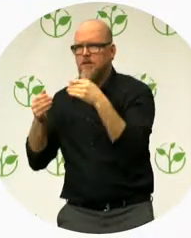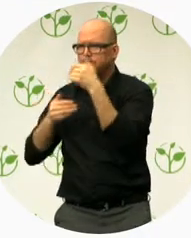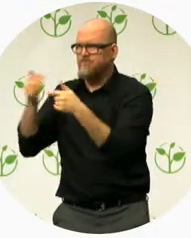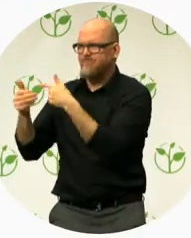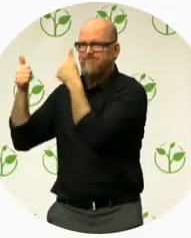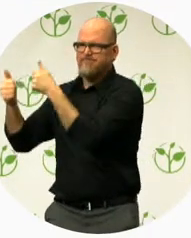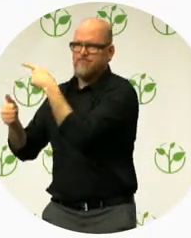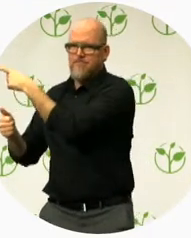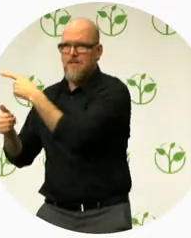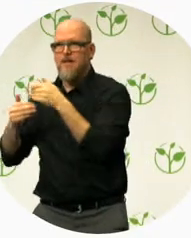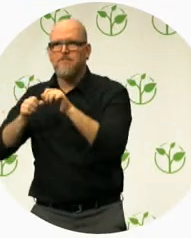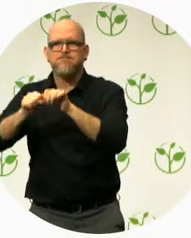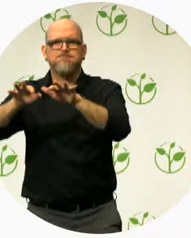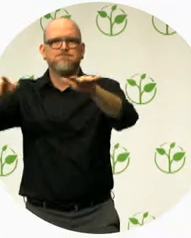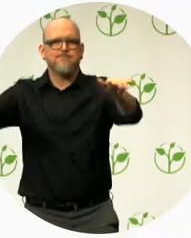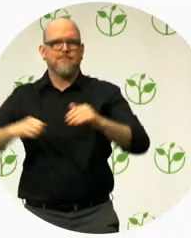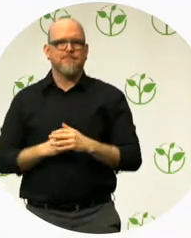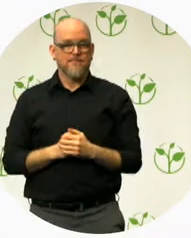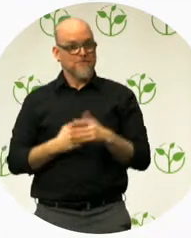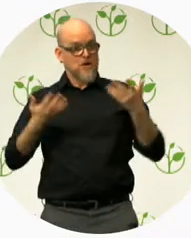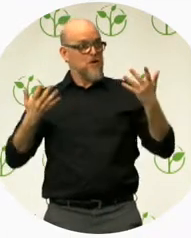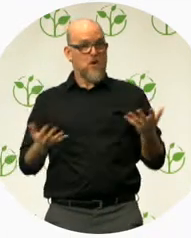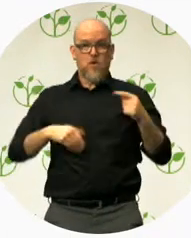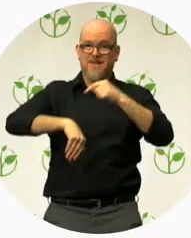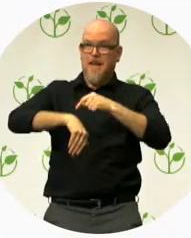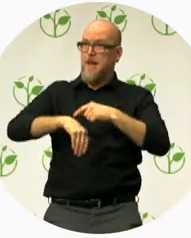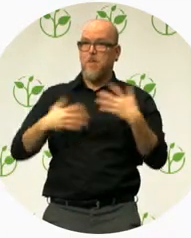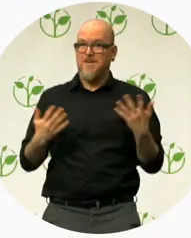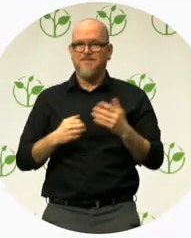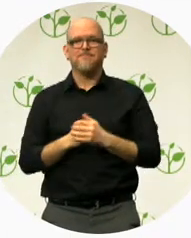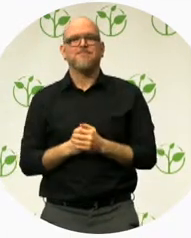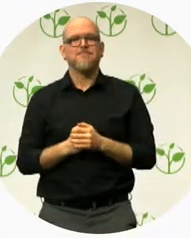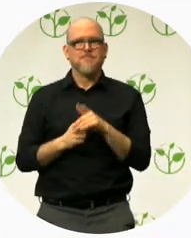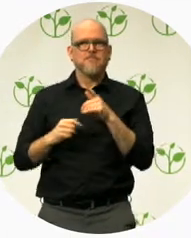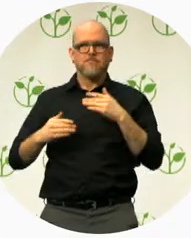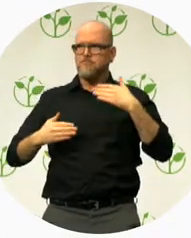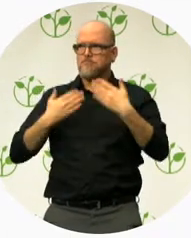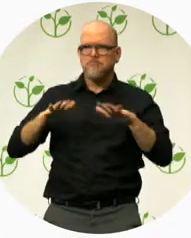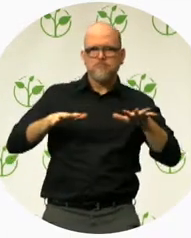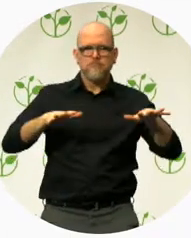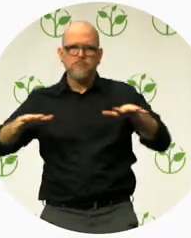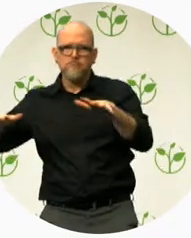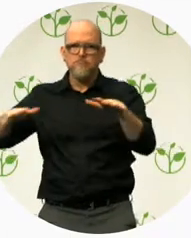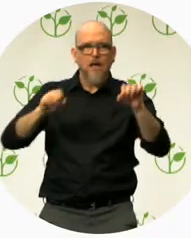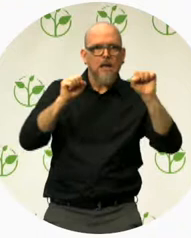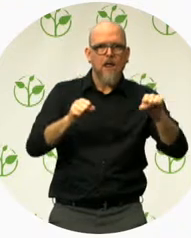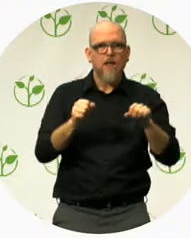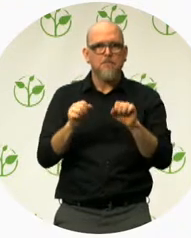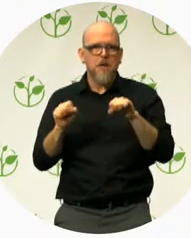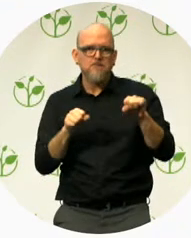represents a huge opportunity and risk for the movement. It's just a